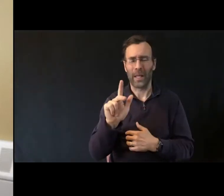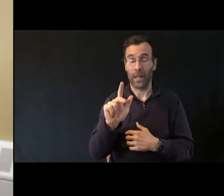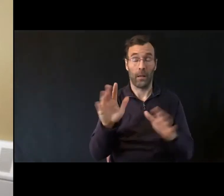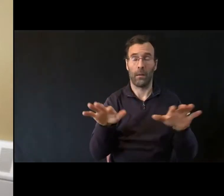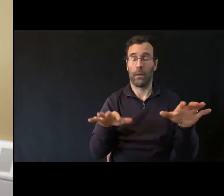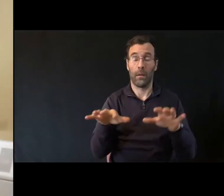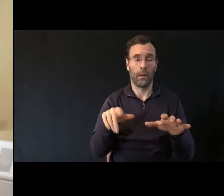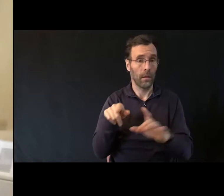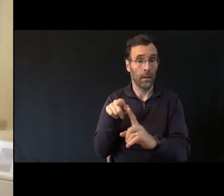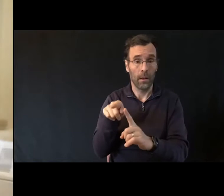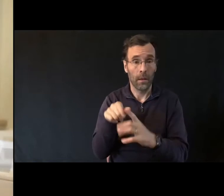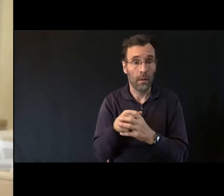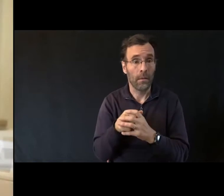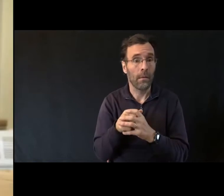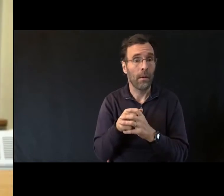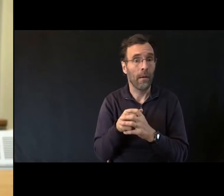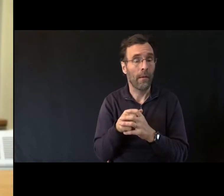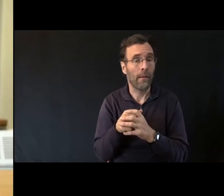was